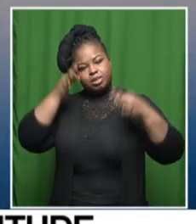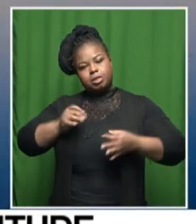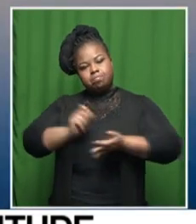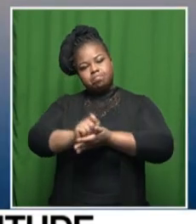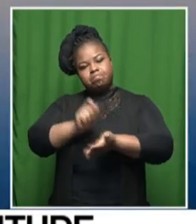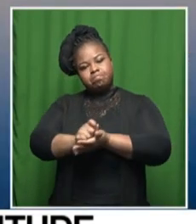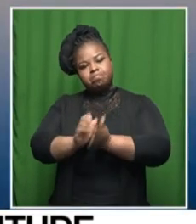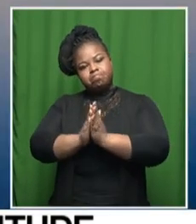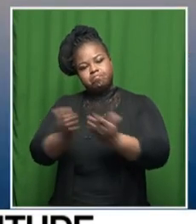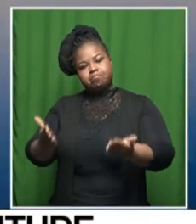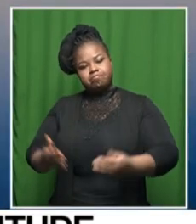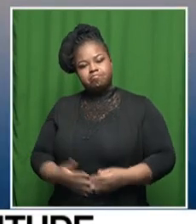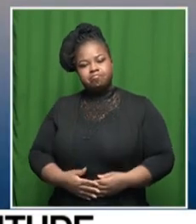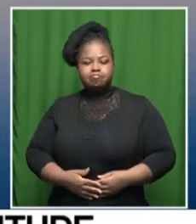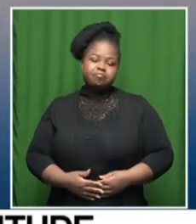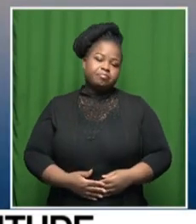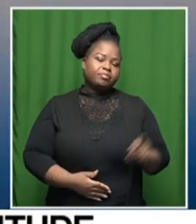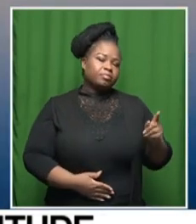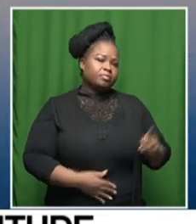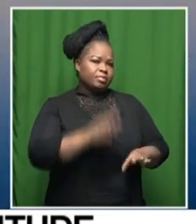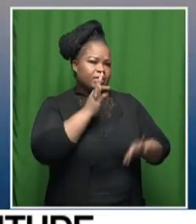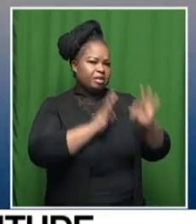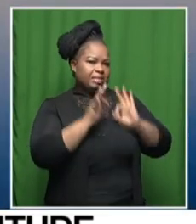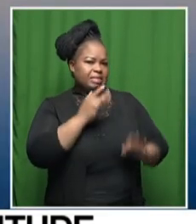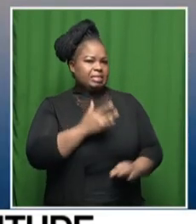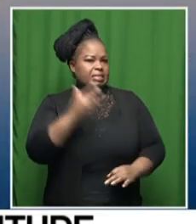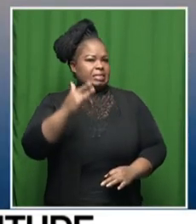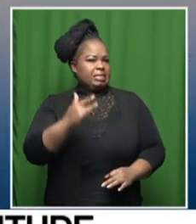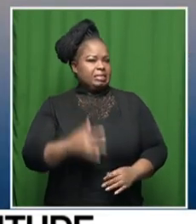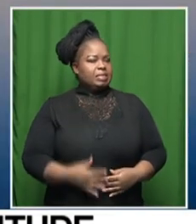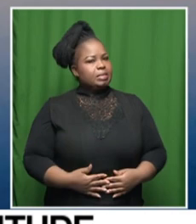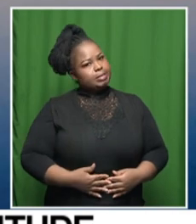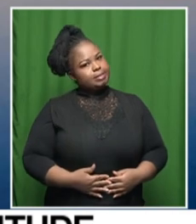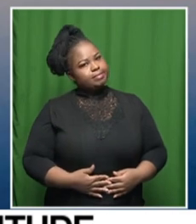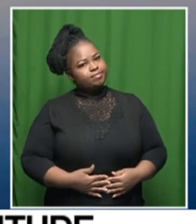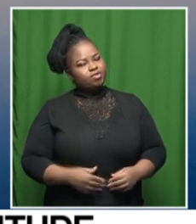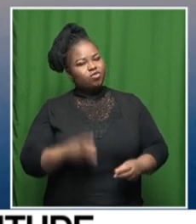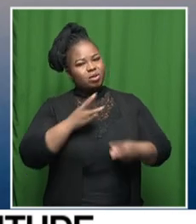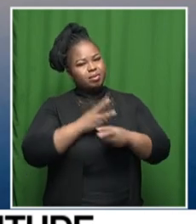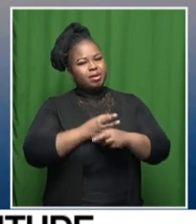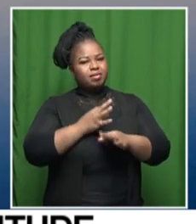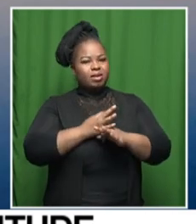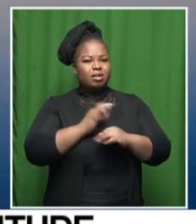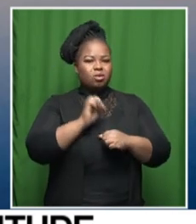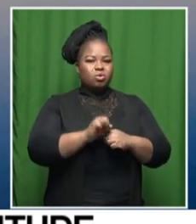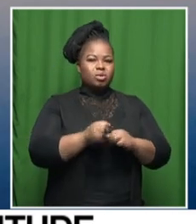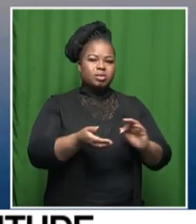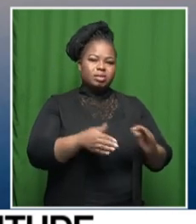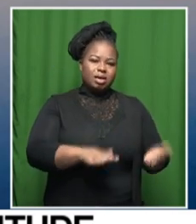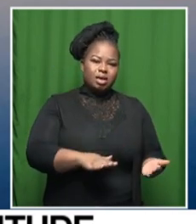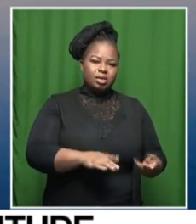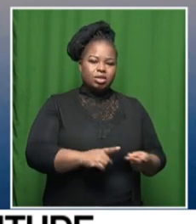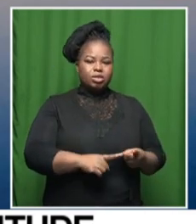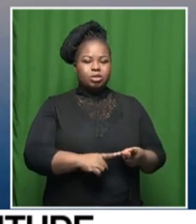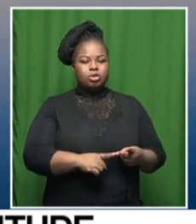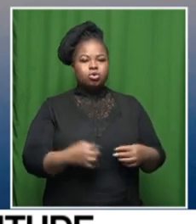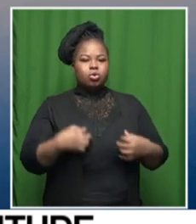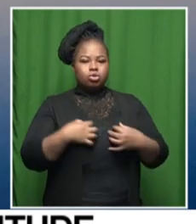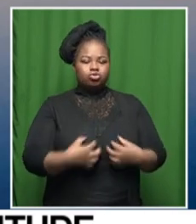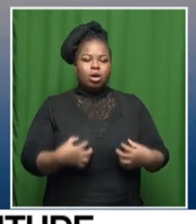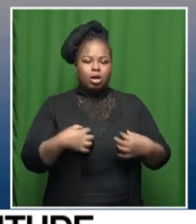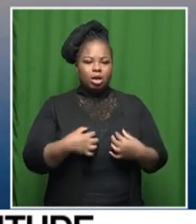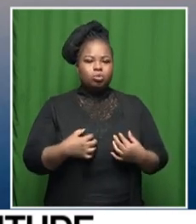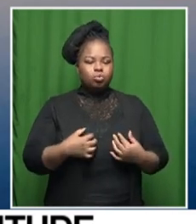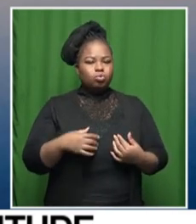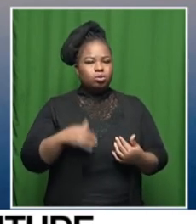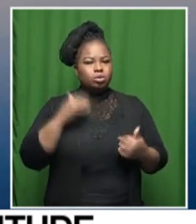mean, talk to us about some of the touching aspects of, you know, losing your entire family and your childhood trauma. Are you at